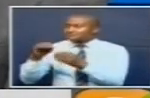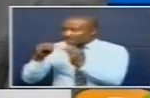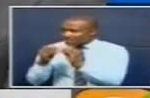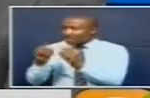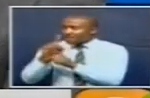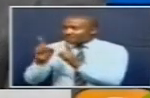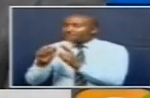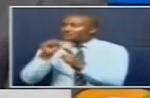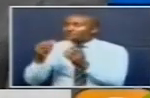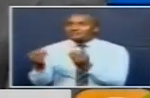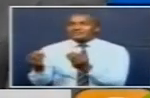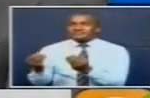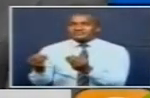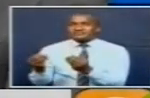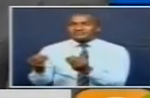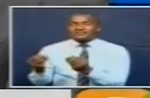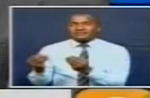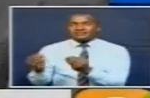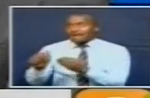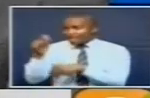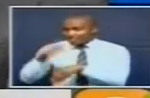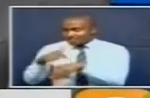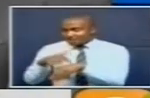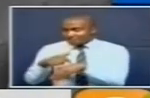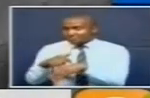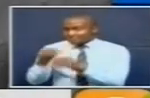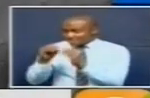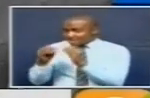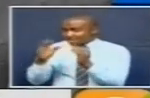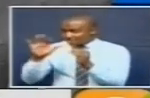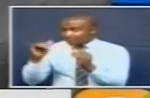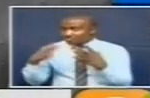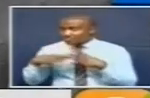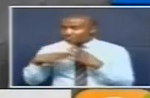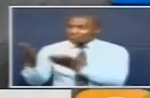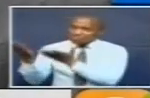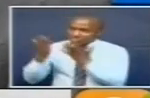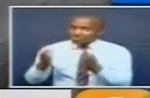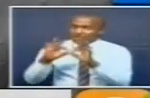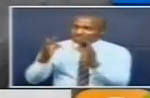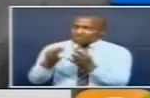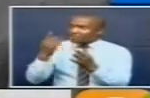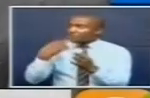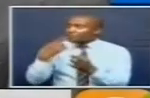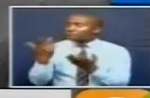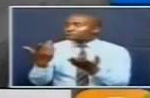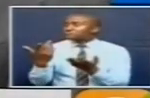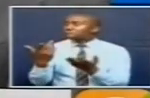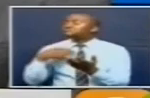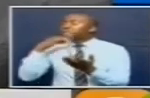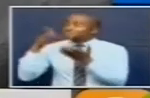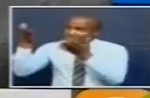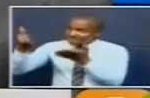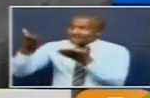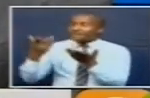is not very easy. And sometimes it's based on data that is submitted by people or families who have been bereaved. So in